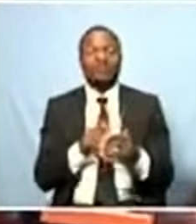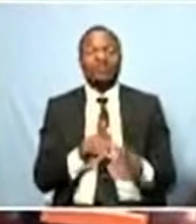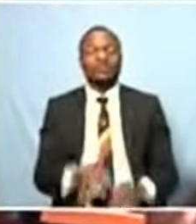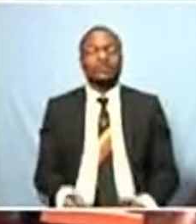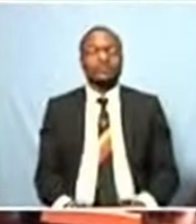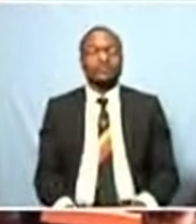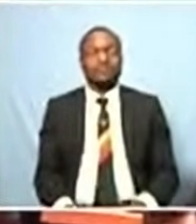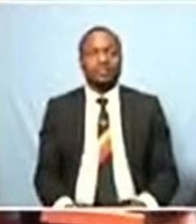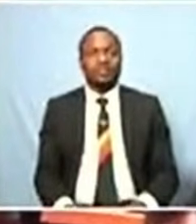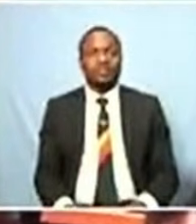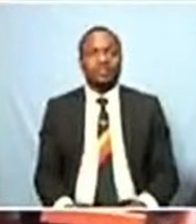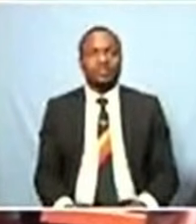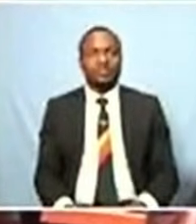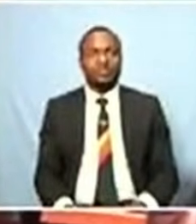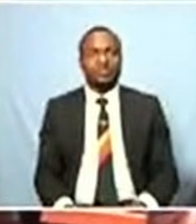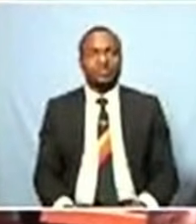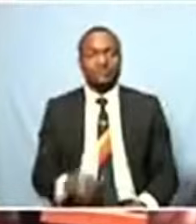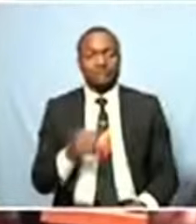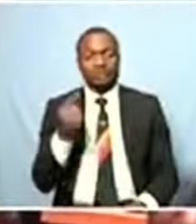to working